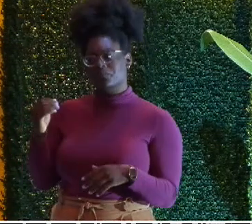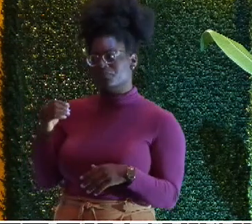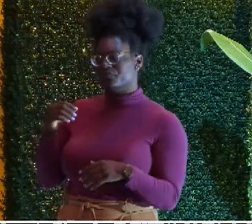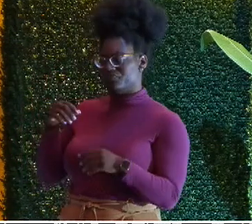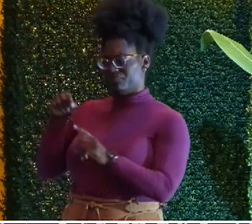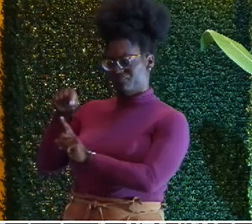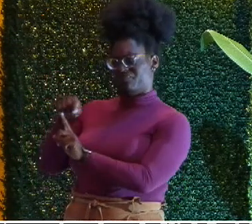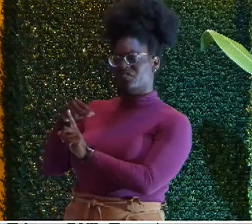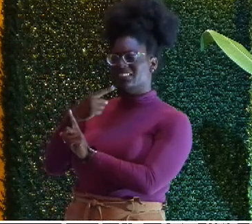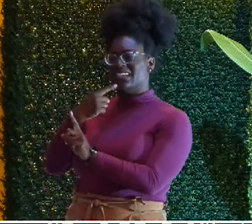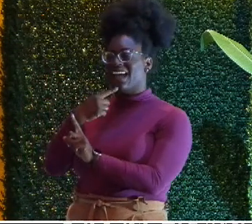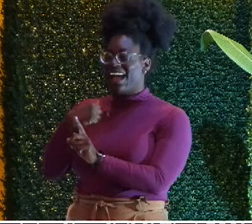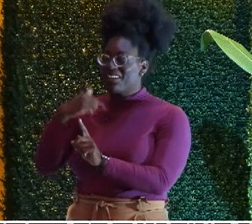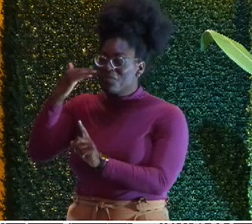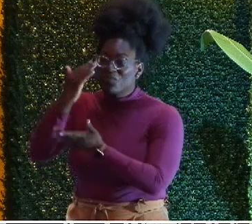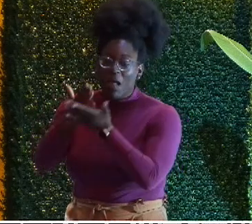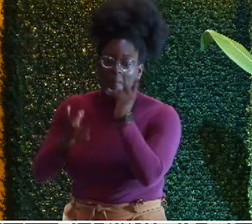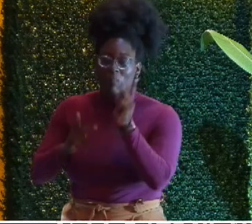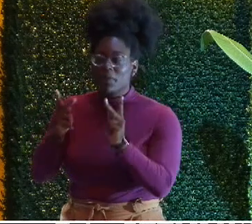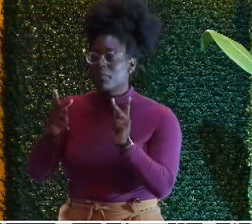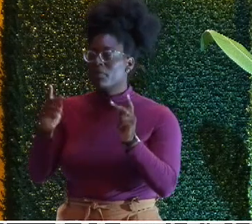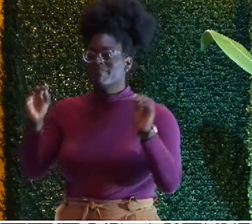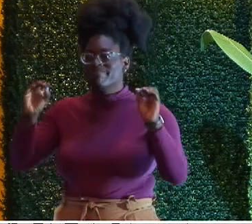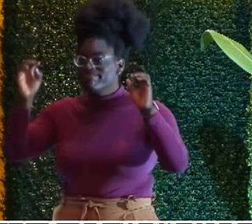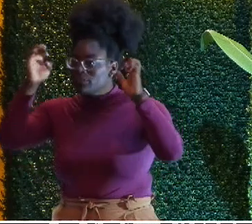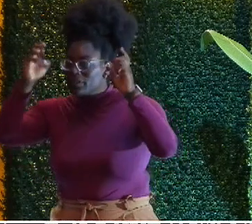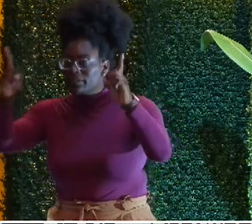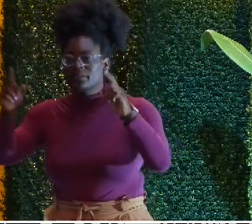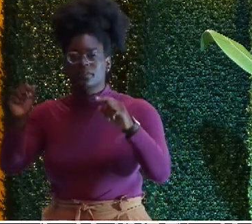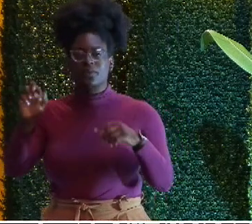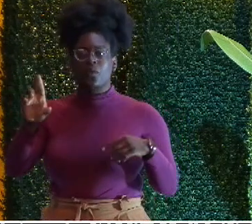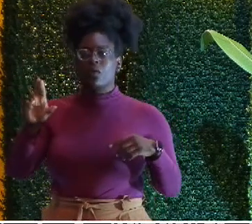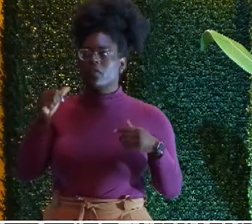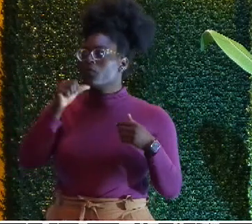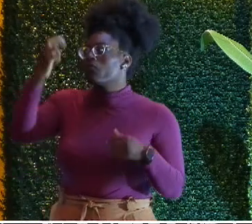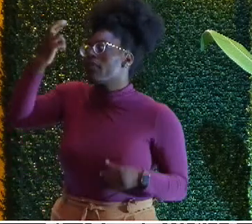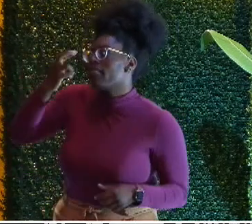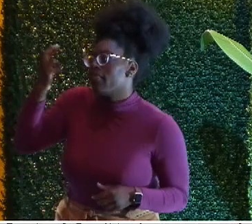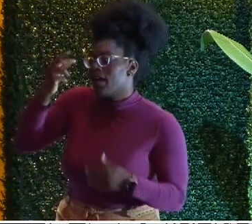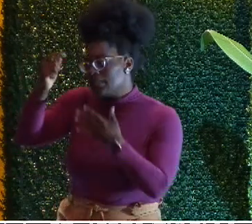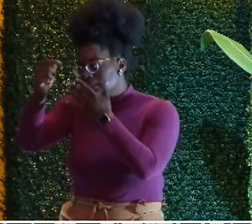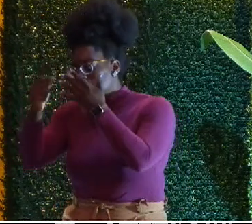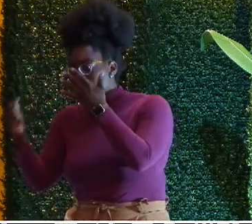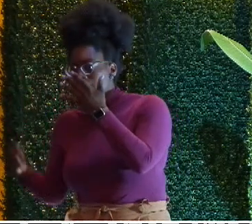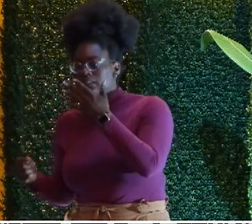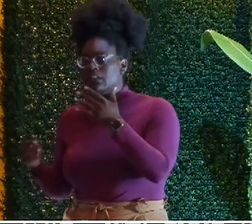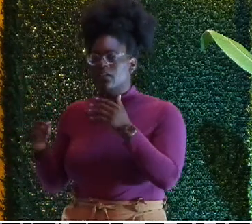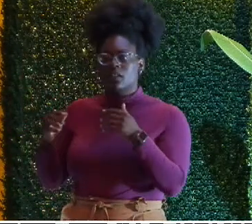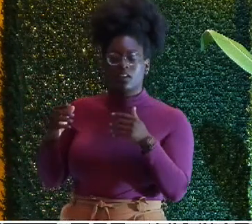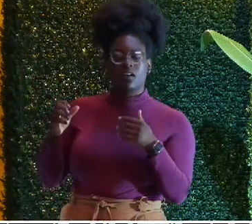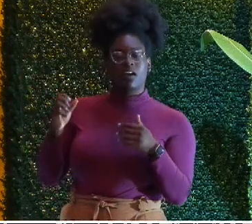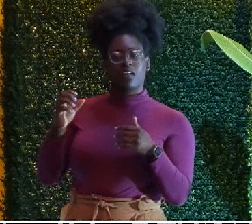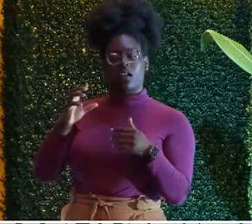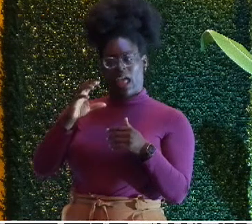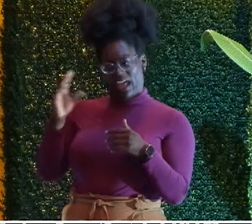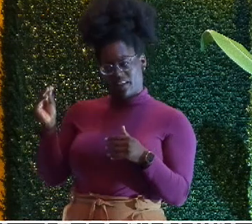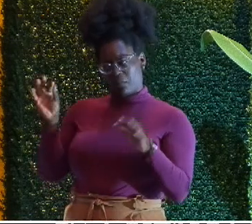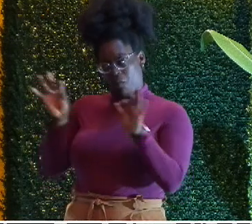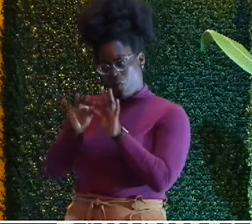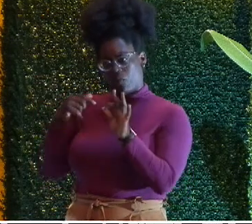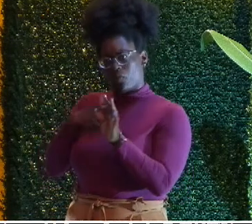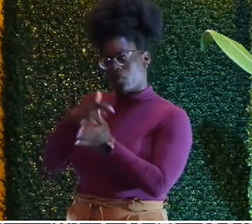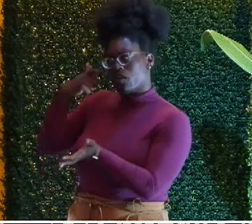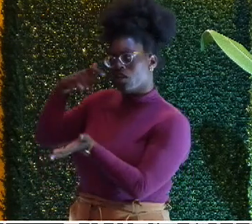the opportunity, and that's important, right? Because I remember my journey. I didn't always know what I know, right? And so we